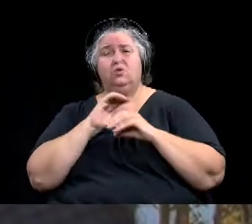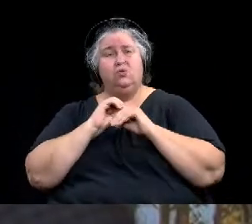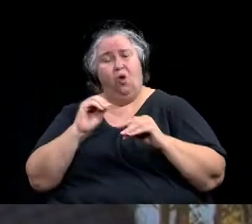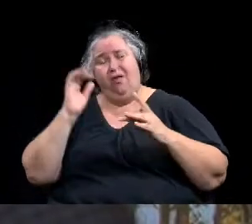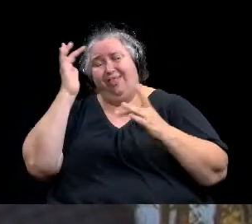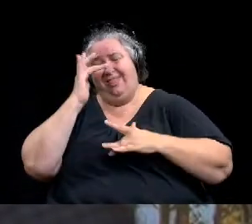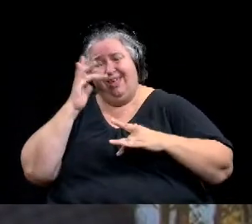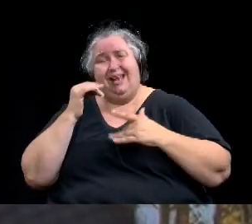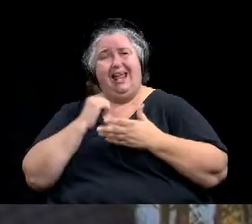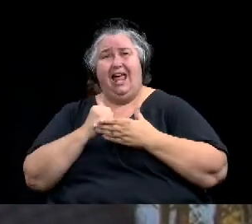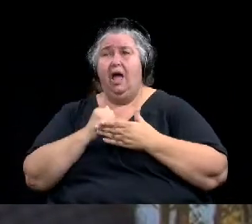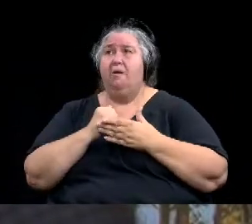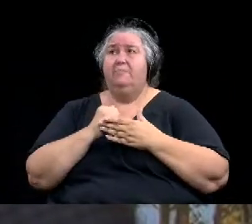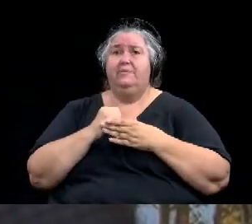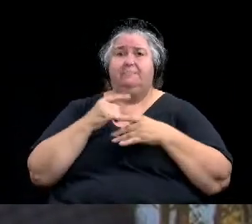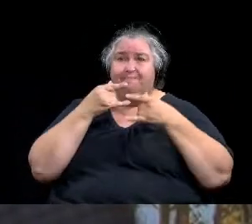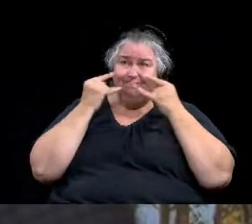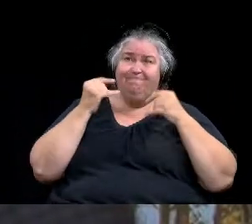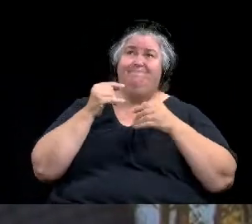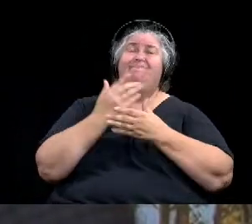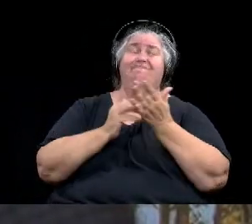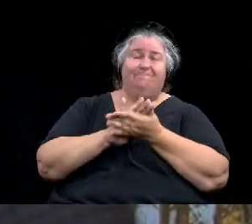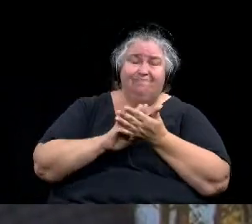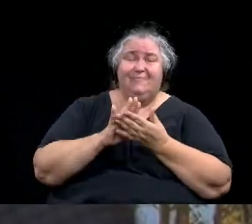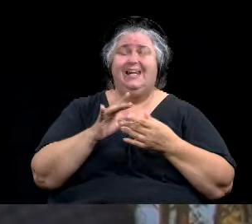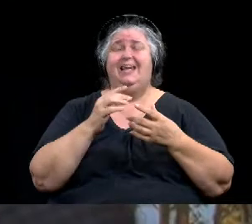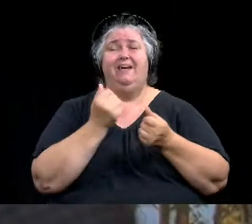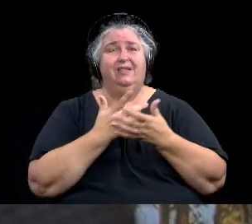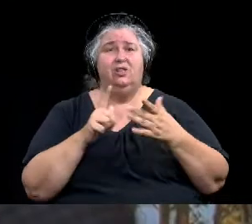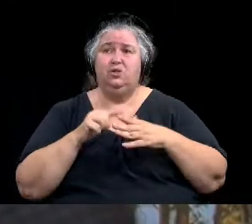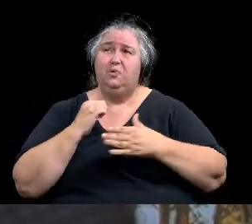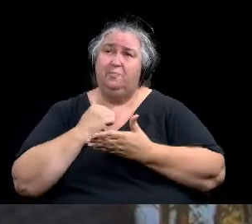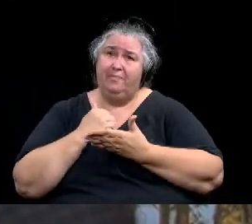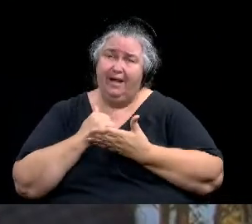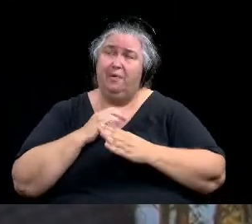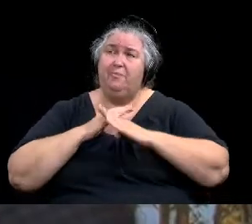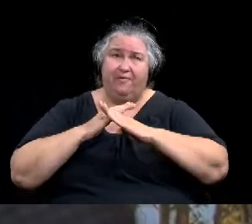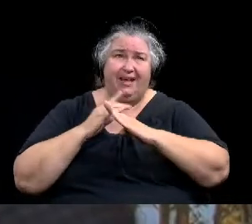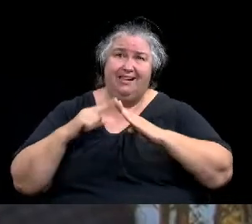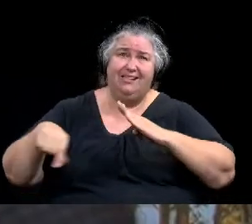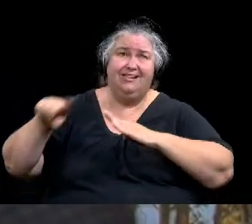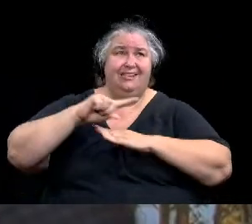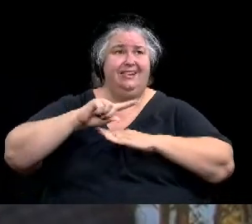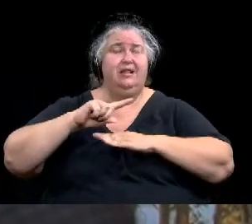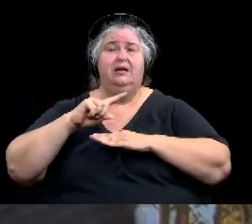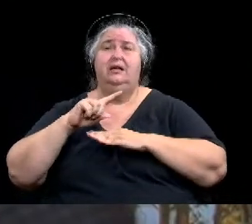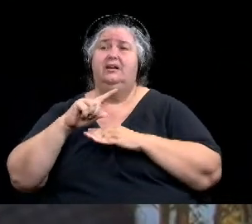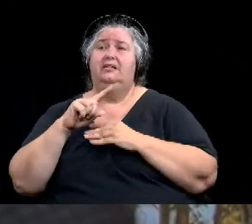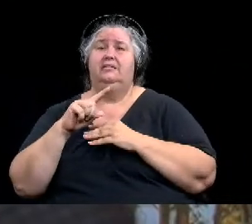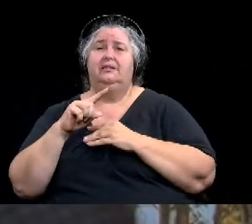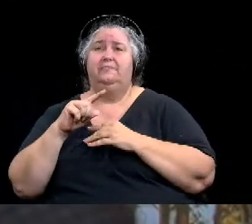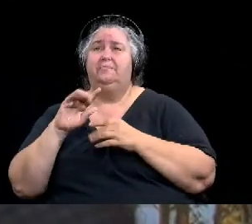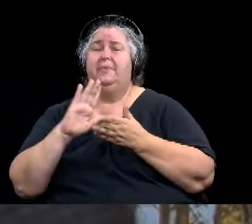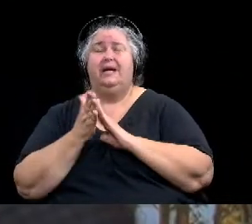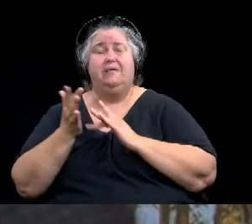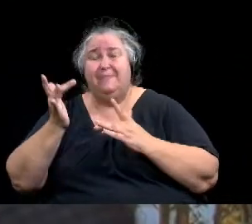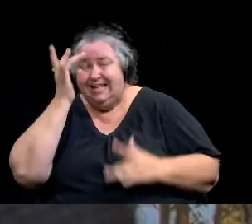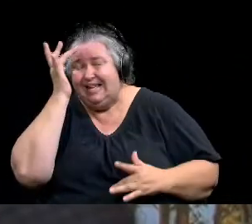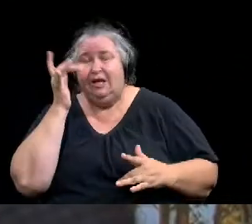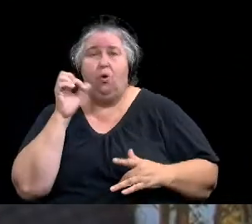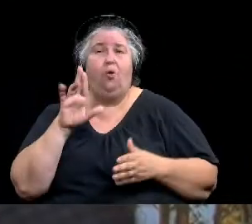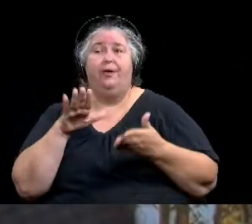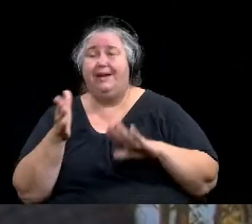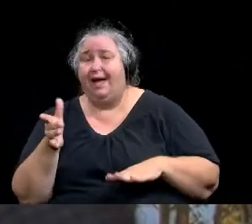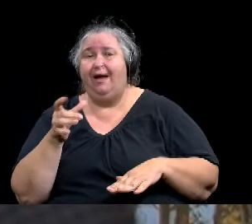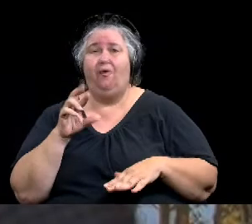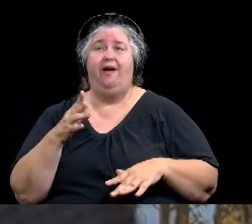the number of people in our community who become seriously ill, have lifelong or long-term complications, or potentially die from this